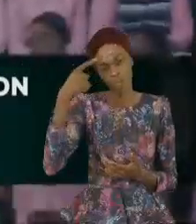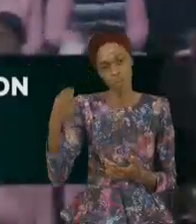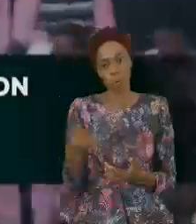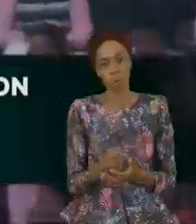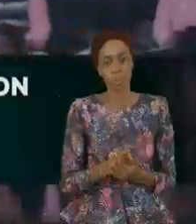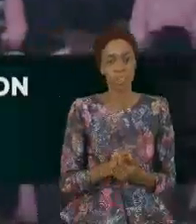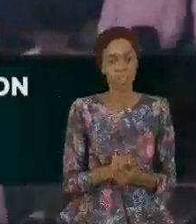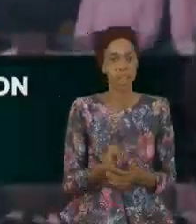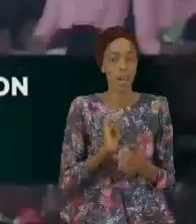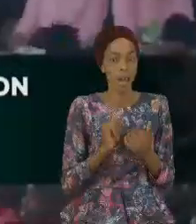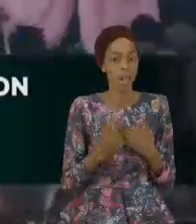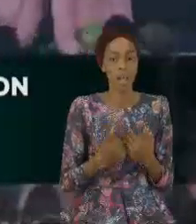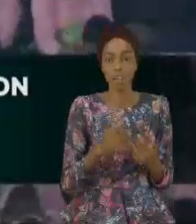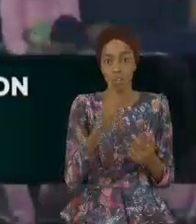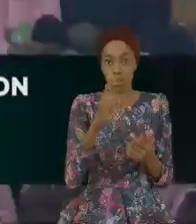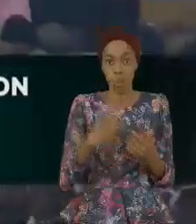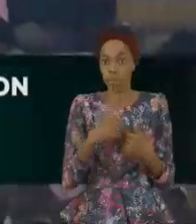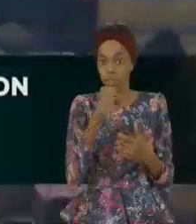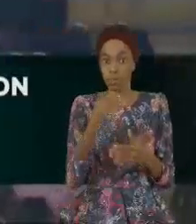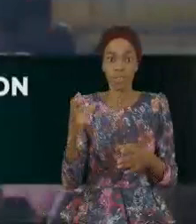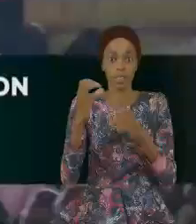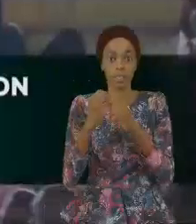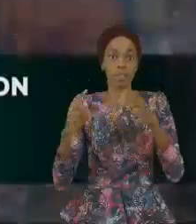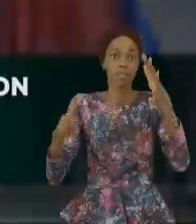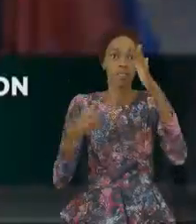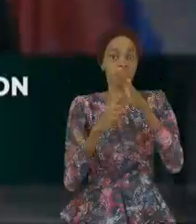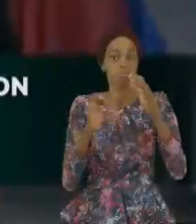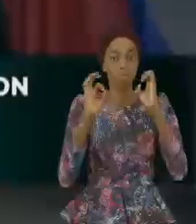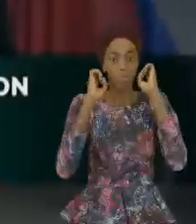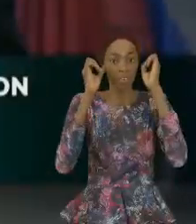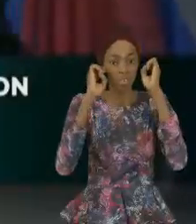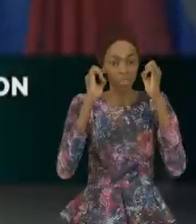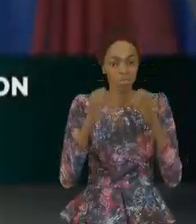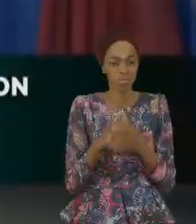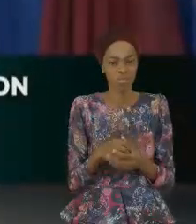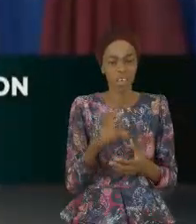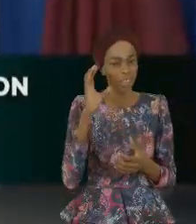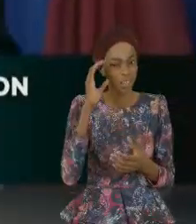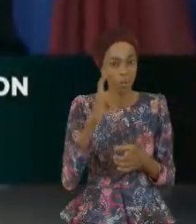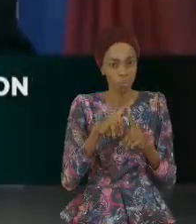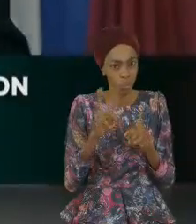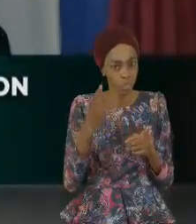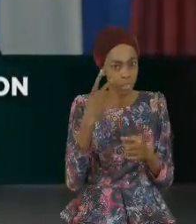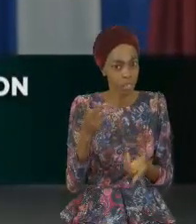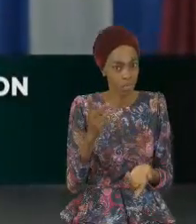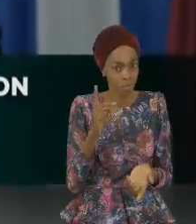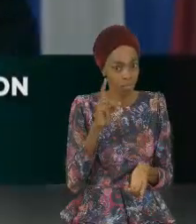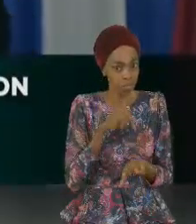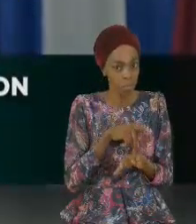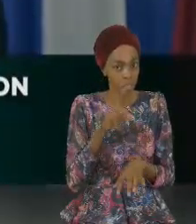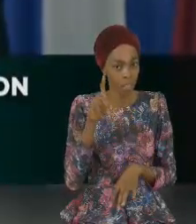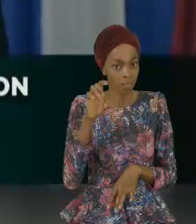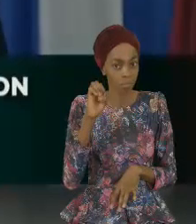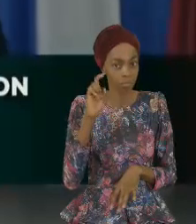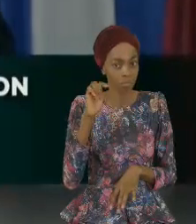not reached the pinnacle of education, I hear you. But look at Peter, a fisherman.